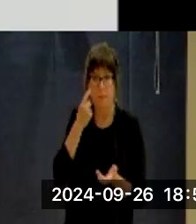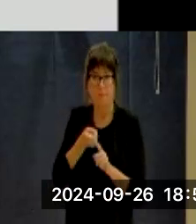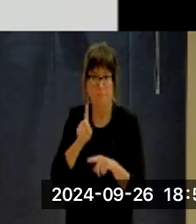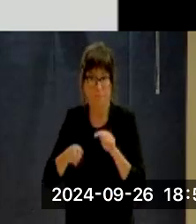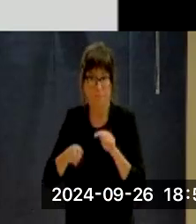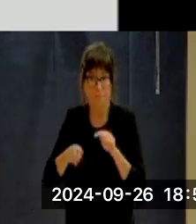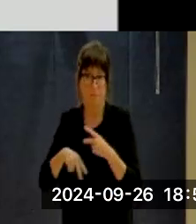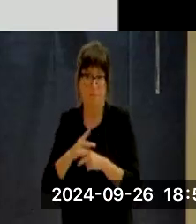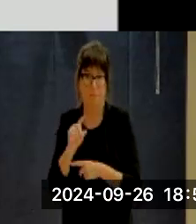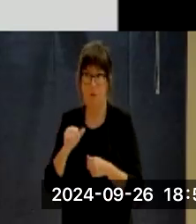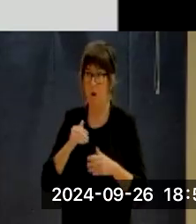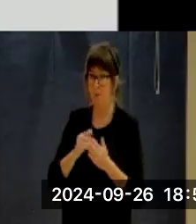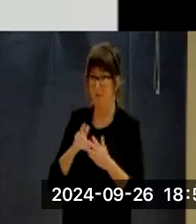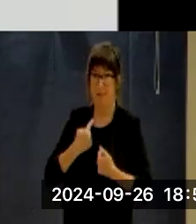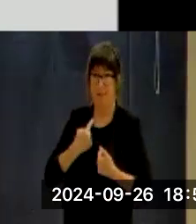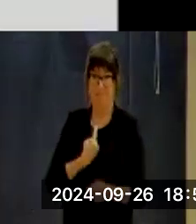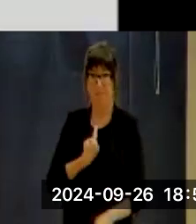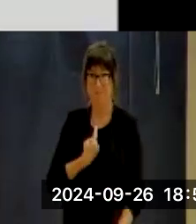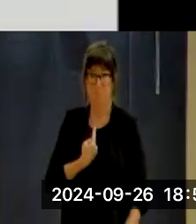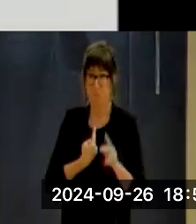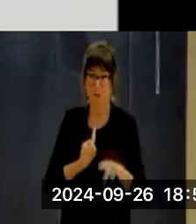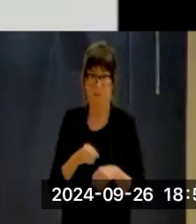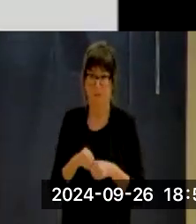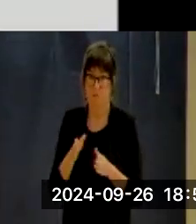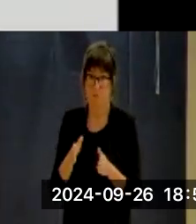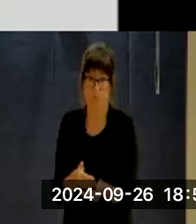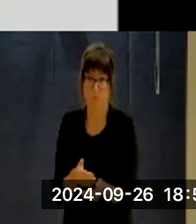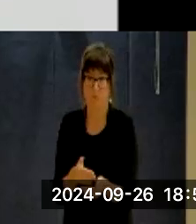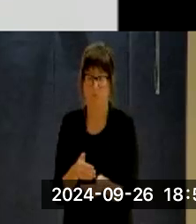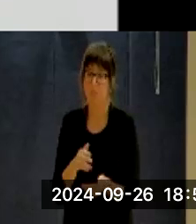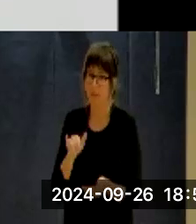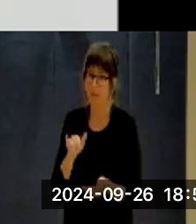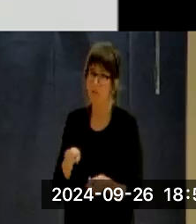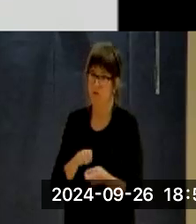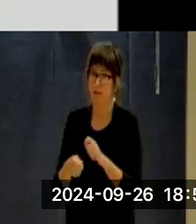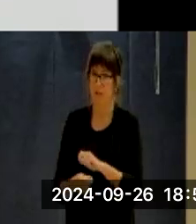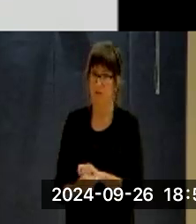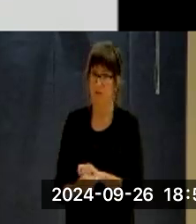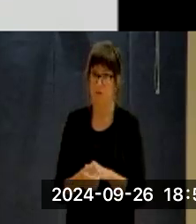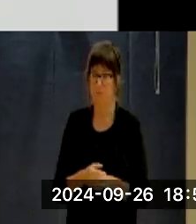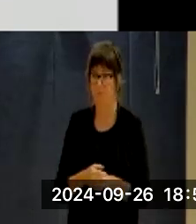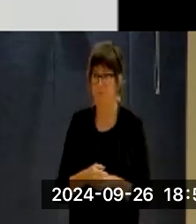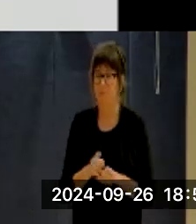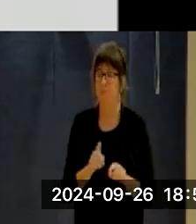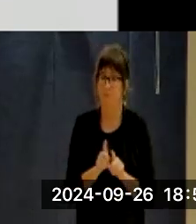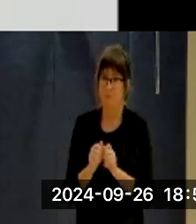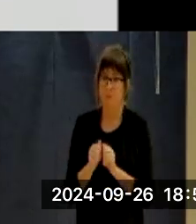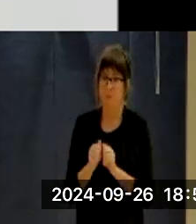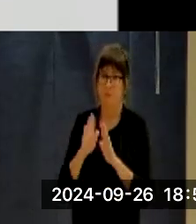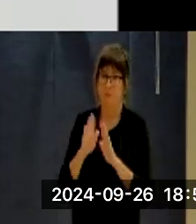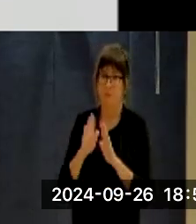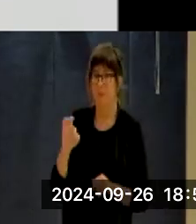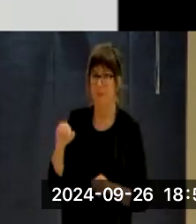Oftentimes I'm the only disability voice in the room. So, that sort of thing needs to change. The same is the case with housing. A lot